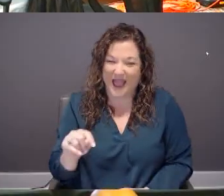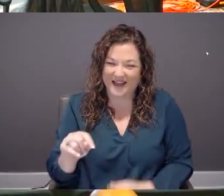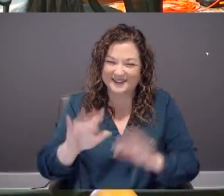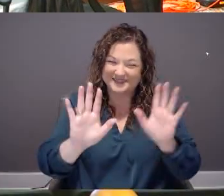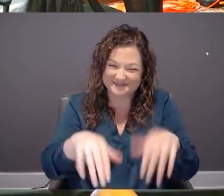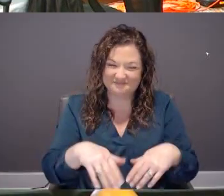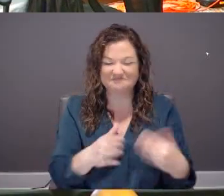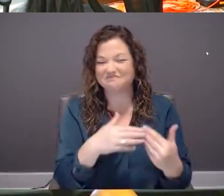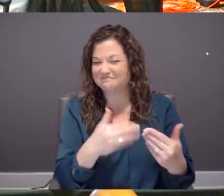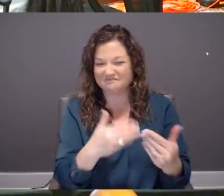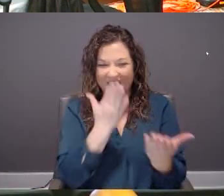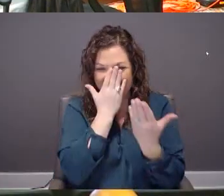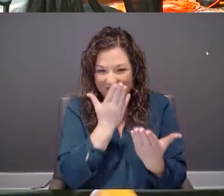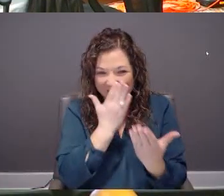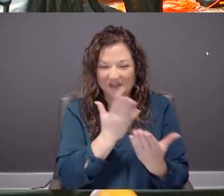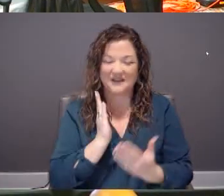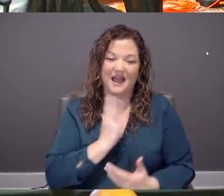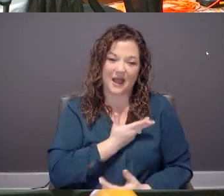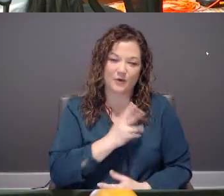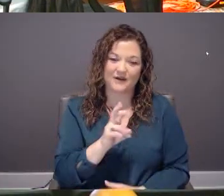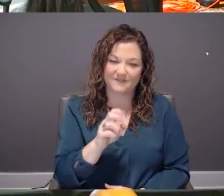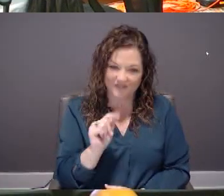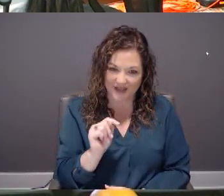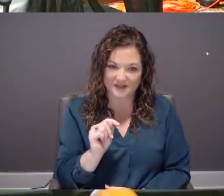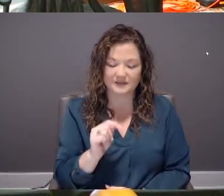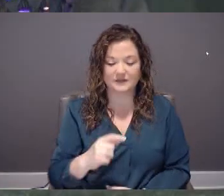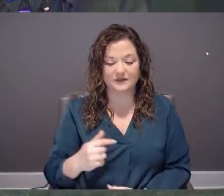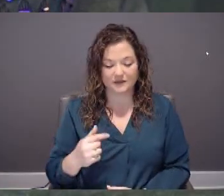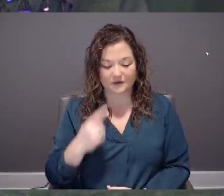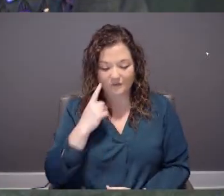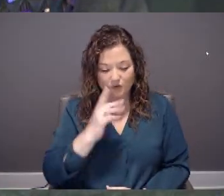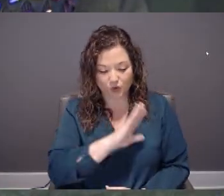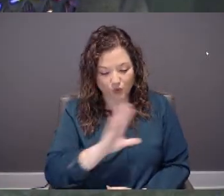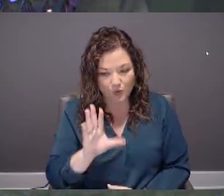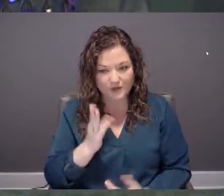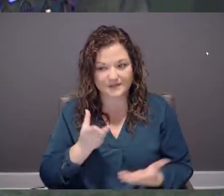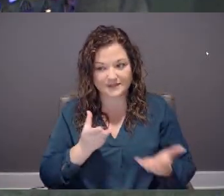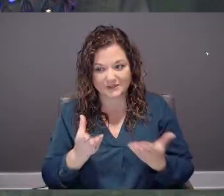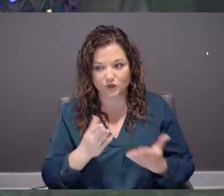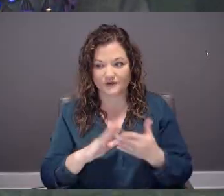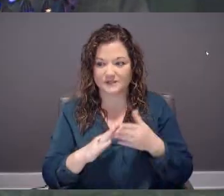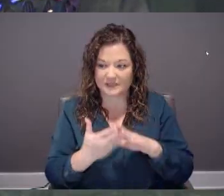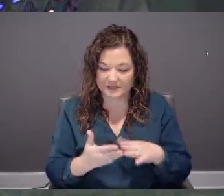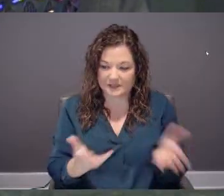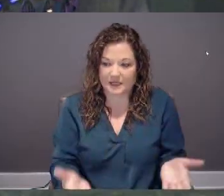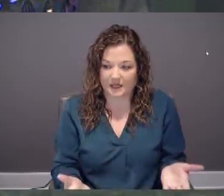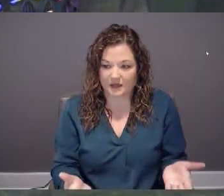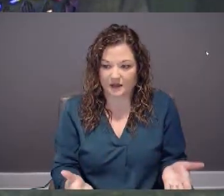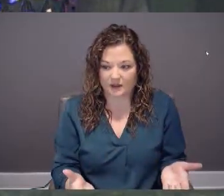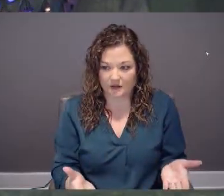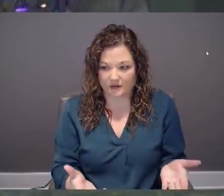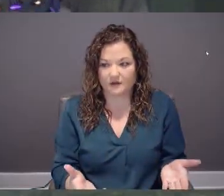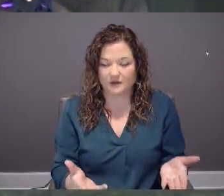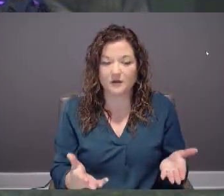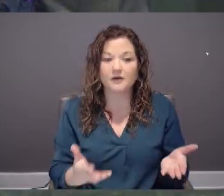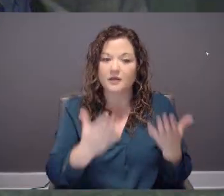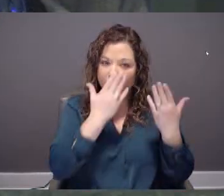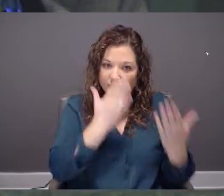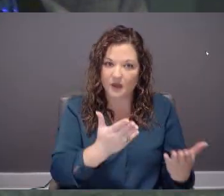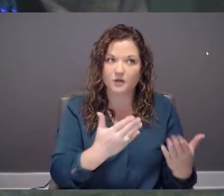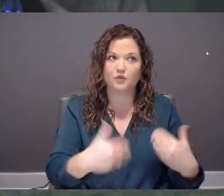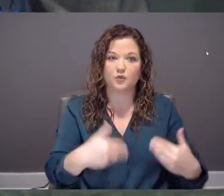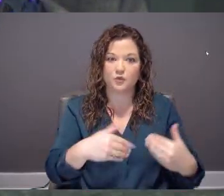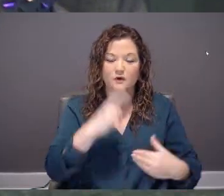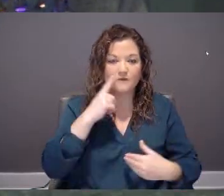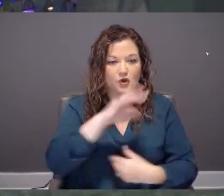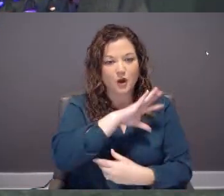our veterans that are in the city service. We can't thank you enough for being in the service, taking care